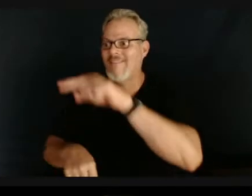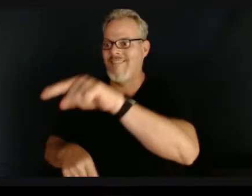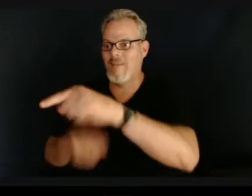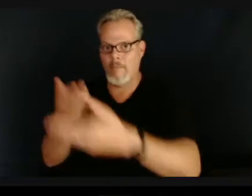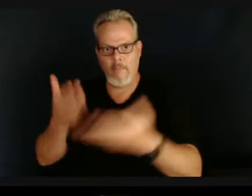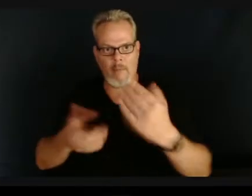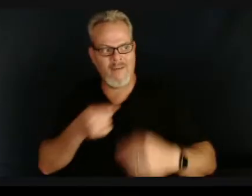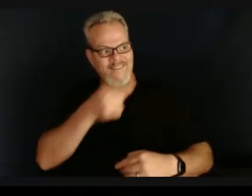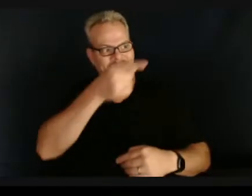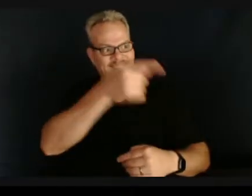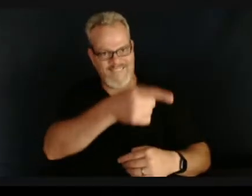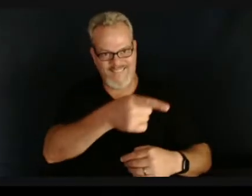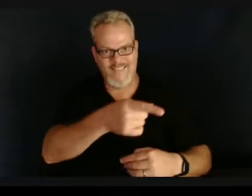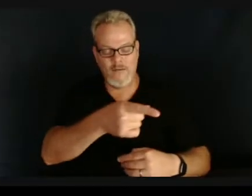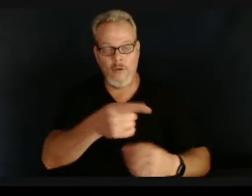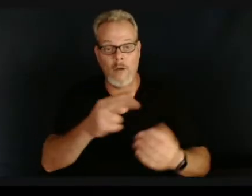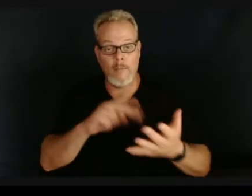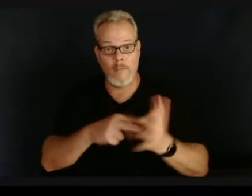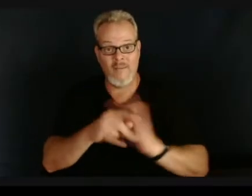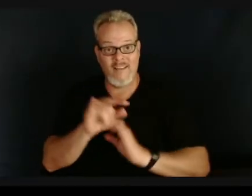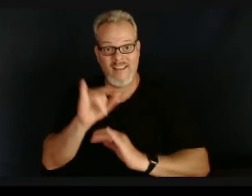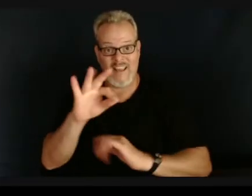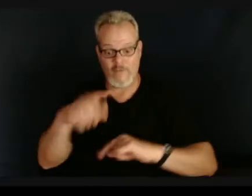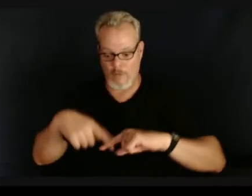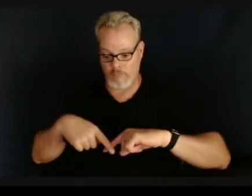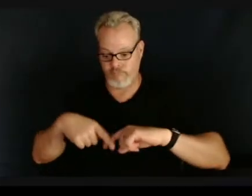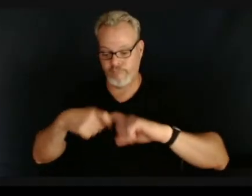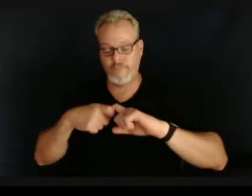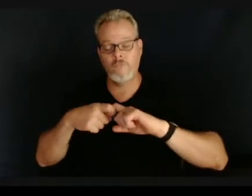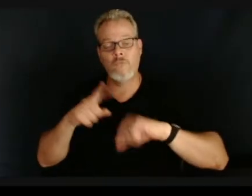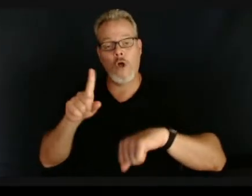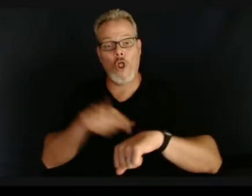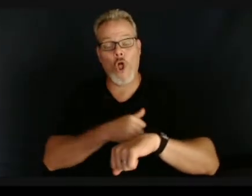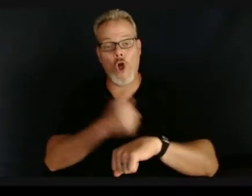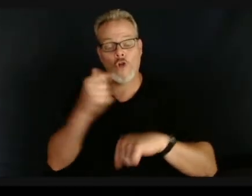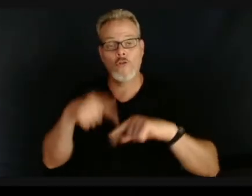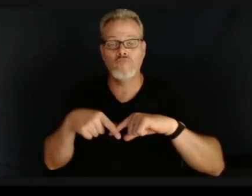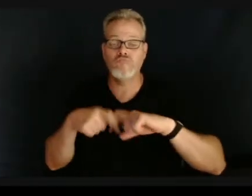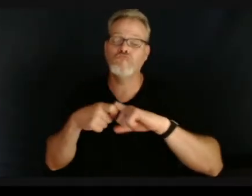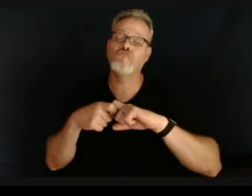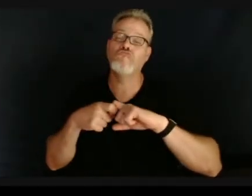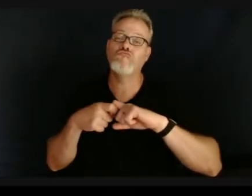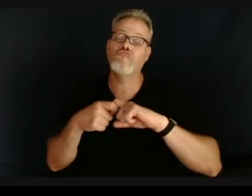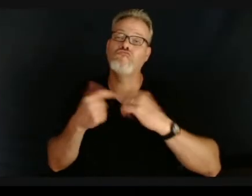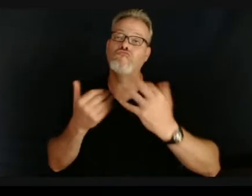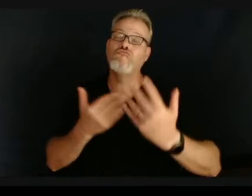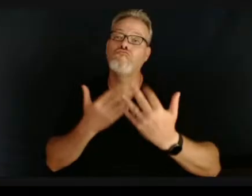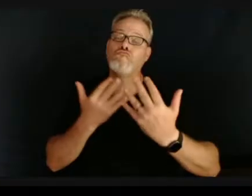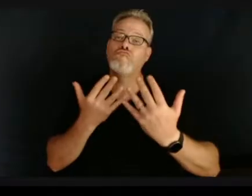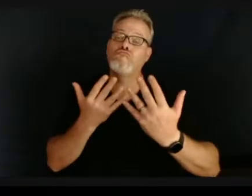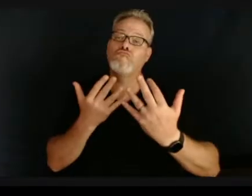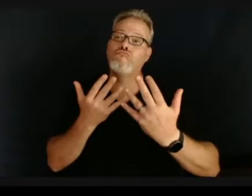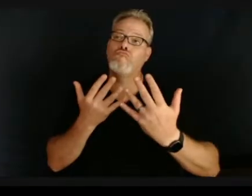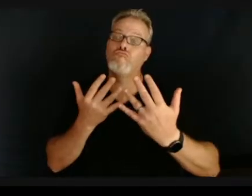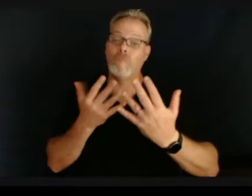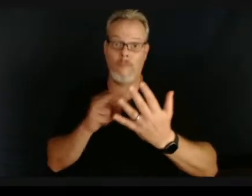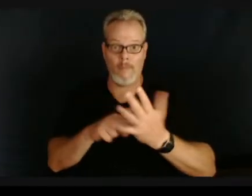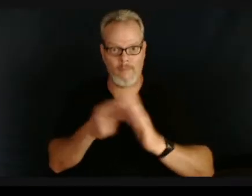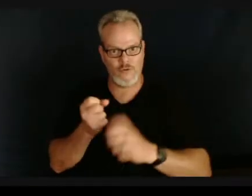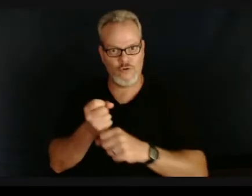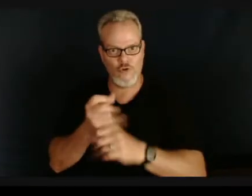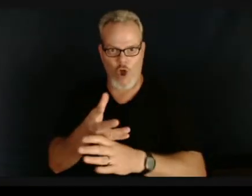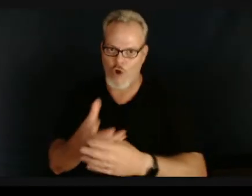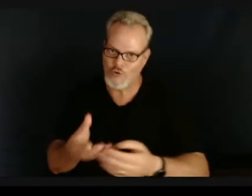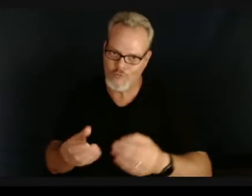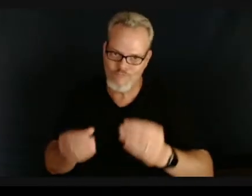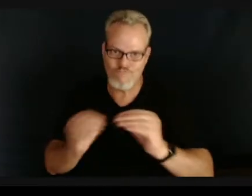events, the more the chance of things breaking down in the near surface as well. So those would be some of the factors to consider there. We don't have